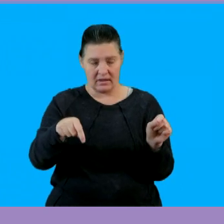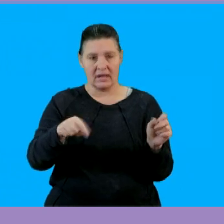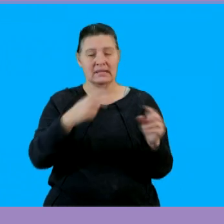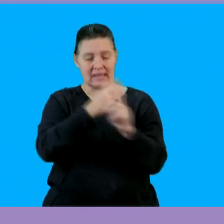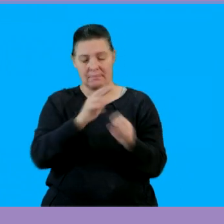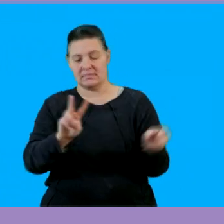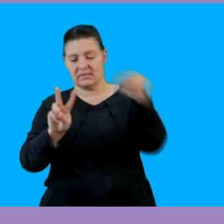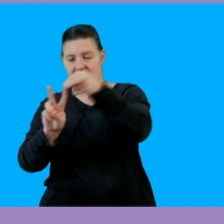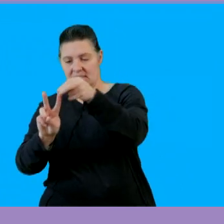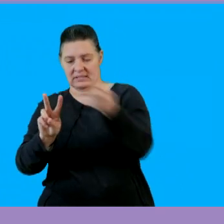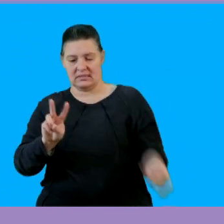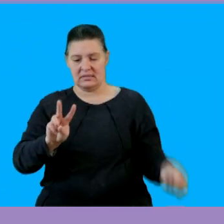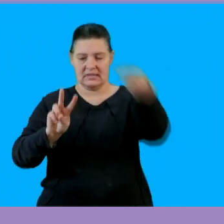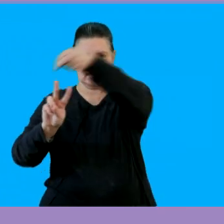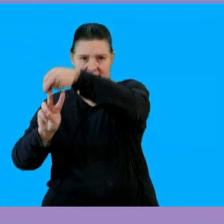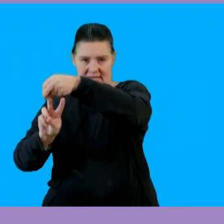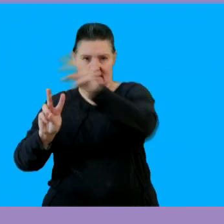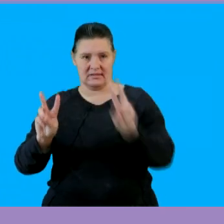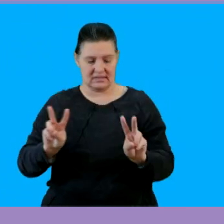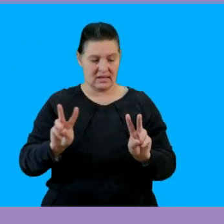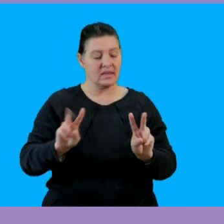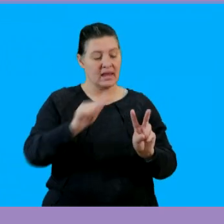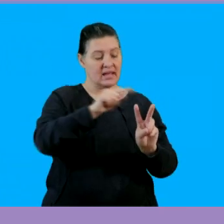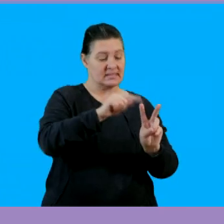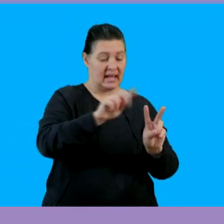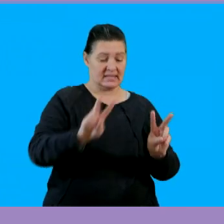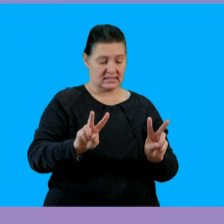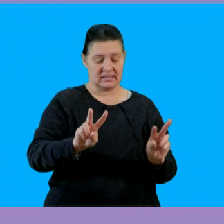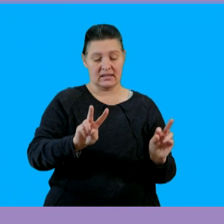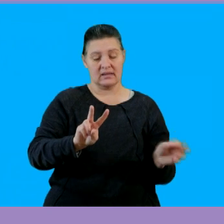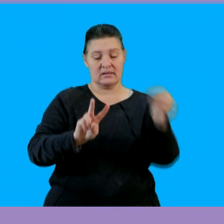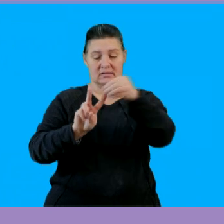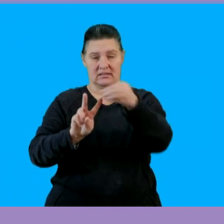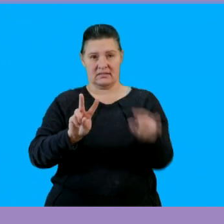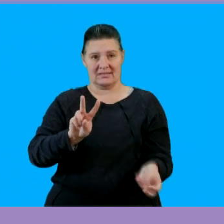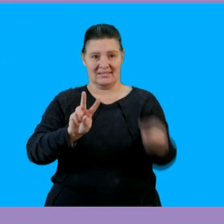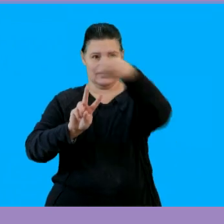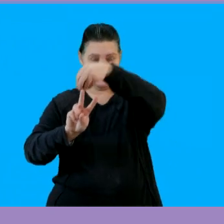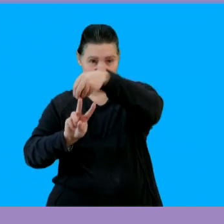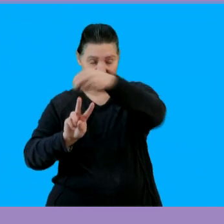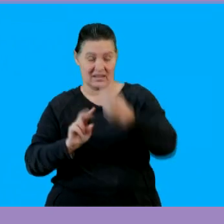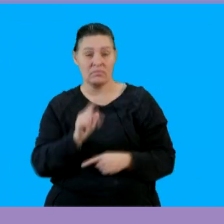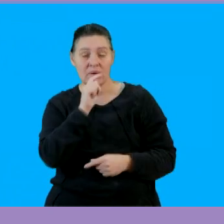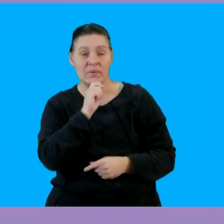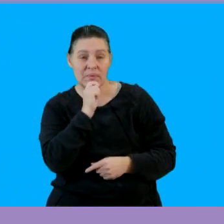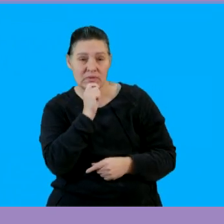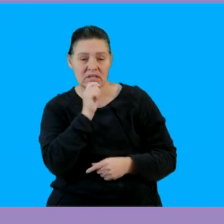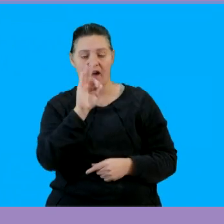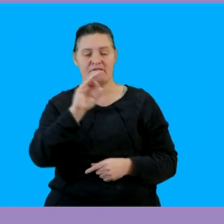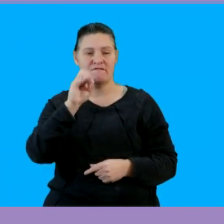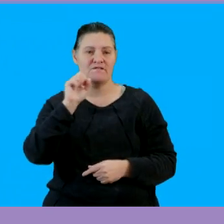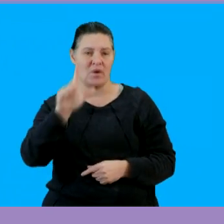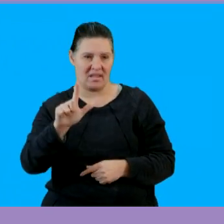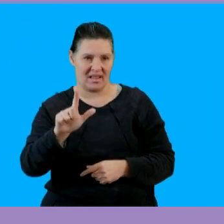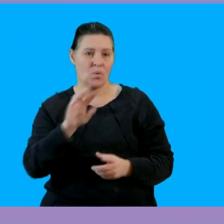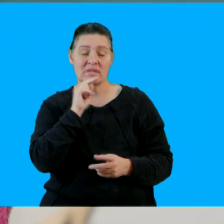binomial multiplies with each term in the second binomial. Now, if you remember correctly, we were using that